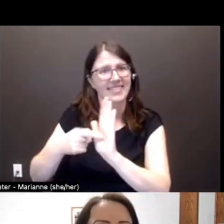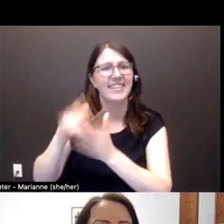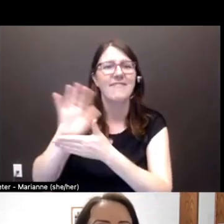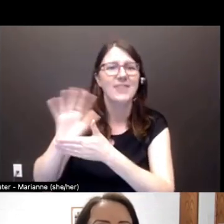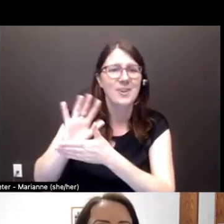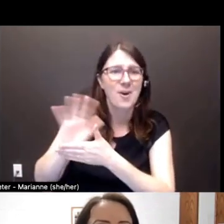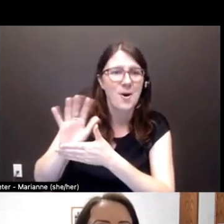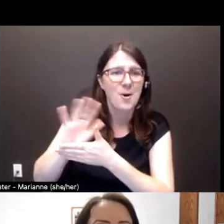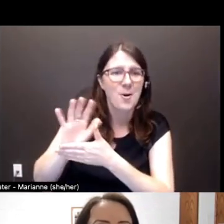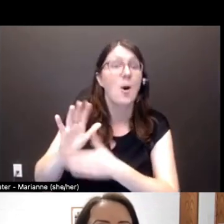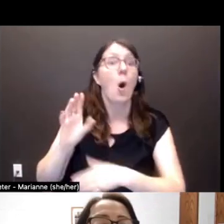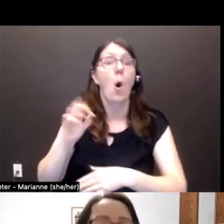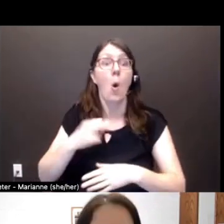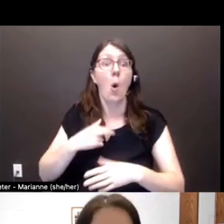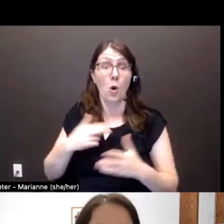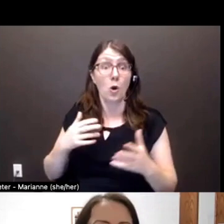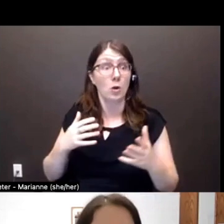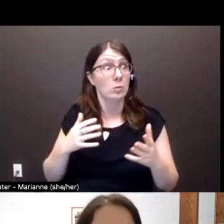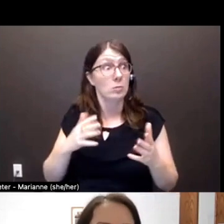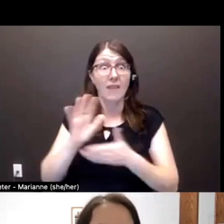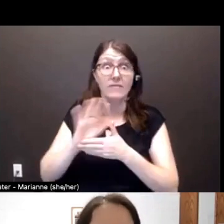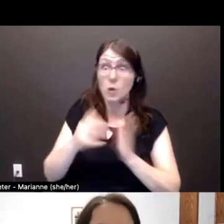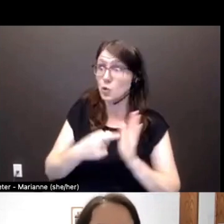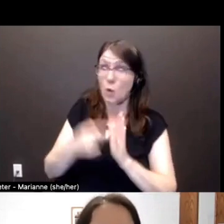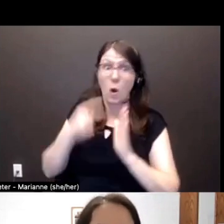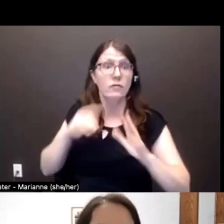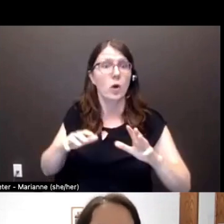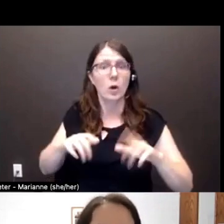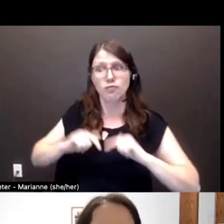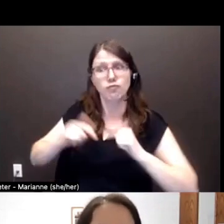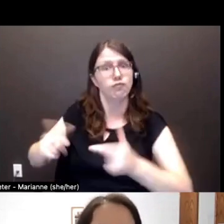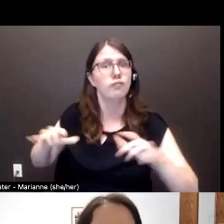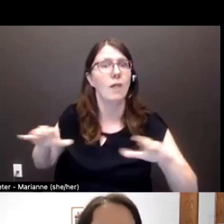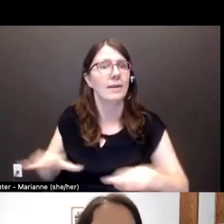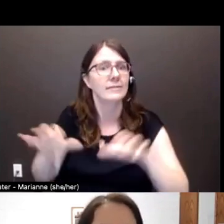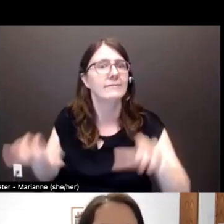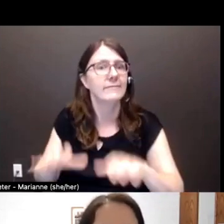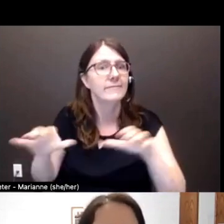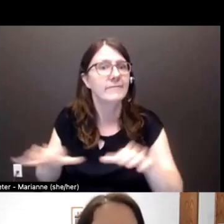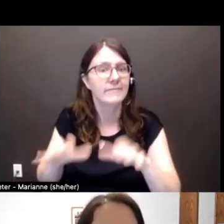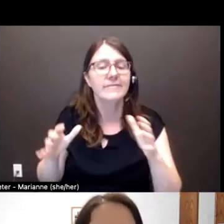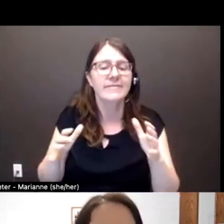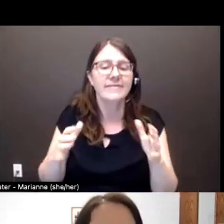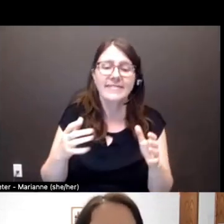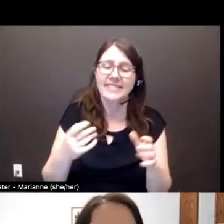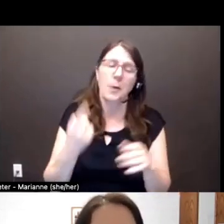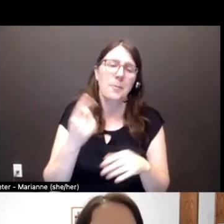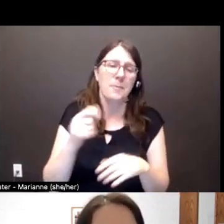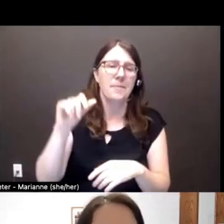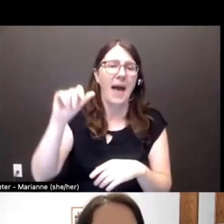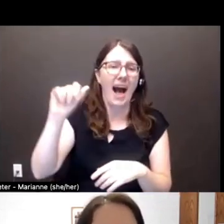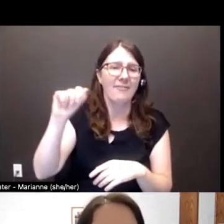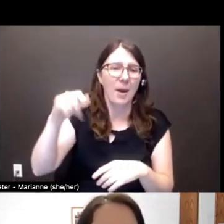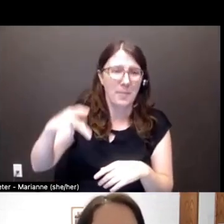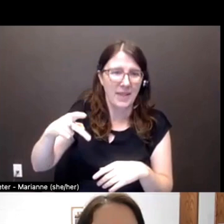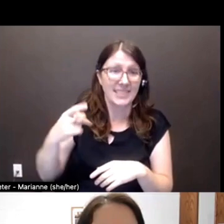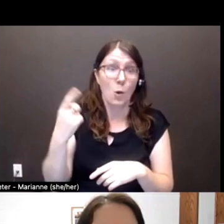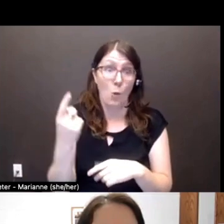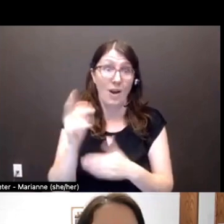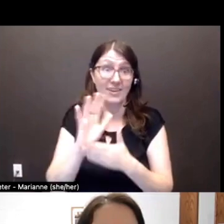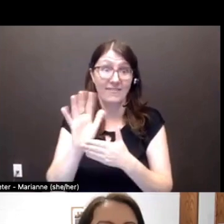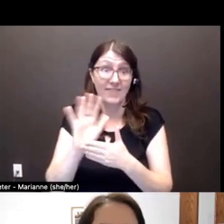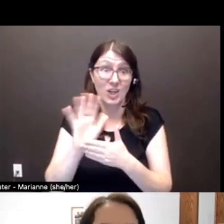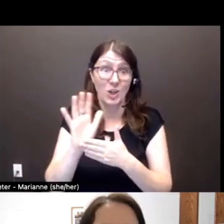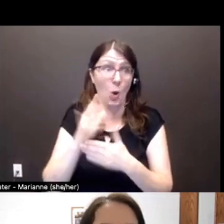if you follow Alpha Plus on social media, you may have seen, we have posted a video about horses. And it was a video from Ireland, which